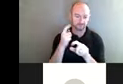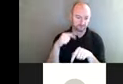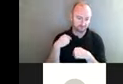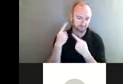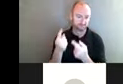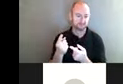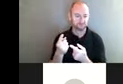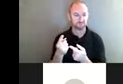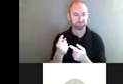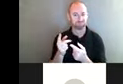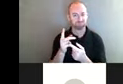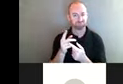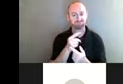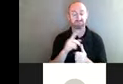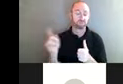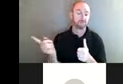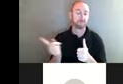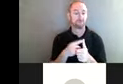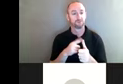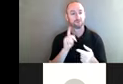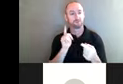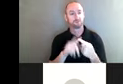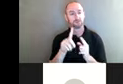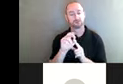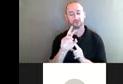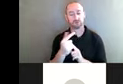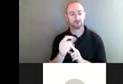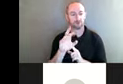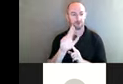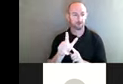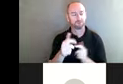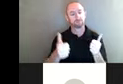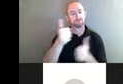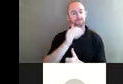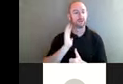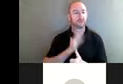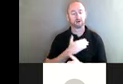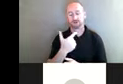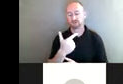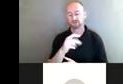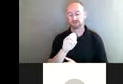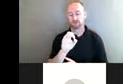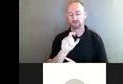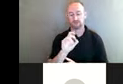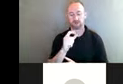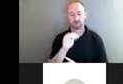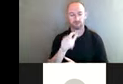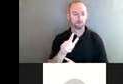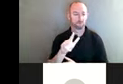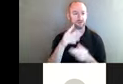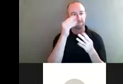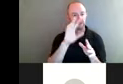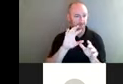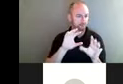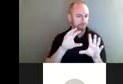gone through. The first one is to Doug Curl, who's the head of our Geologic Information Management section. There's no way